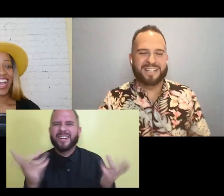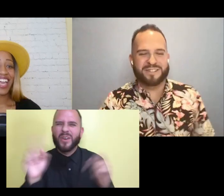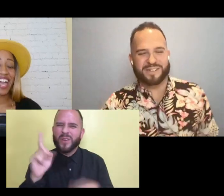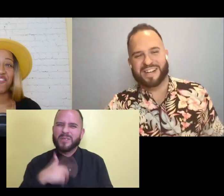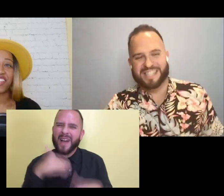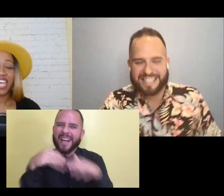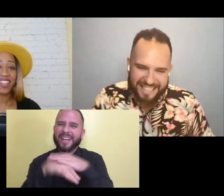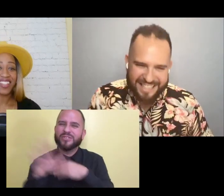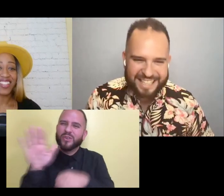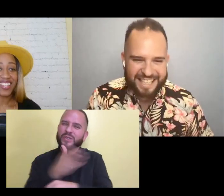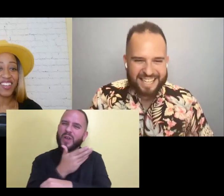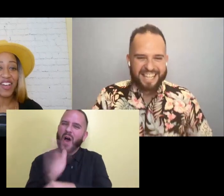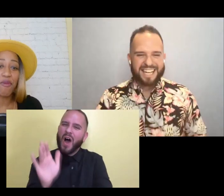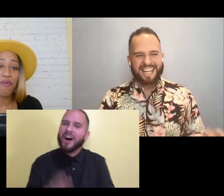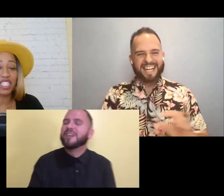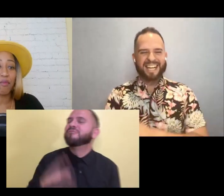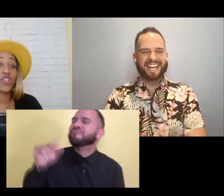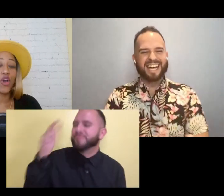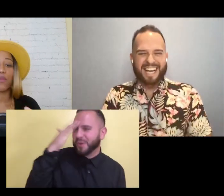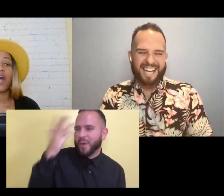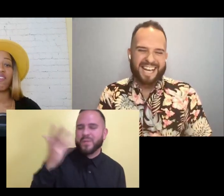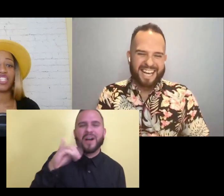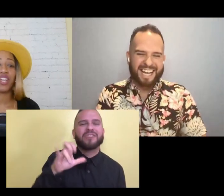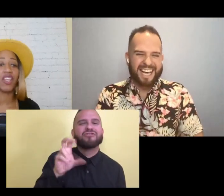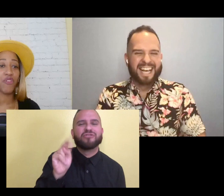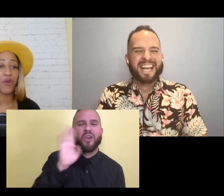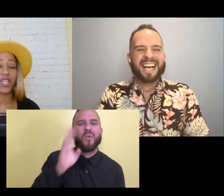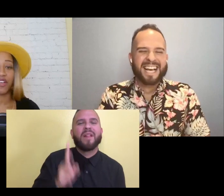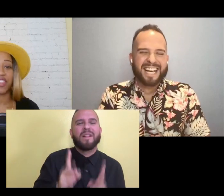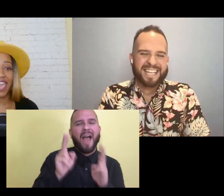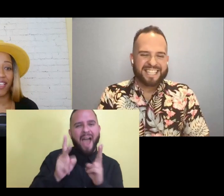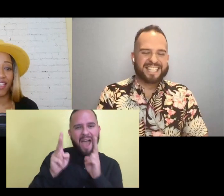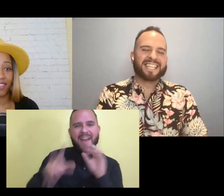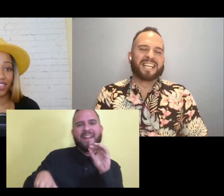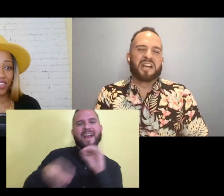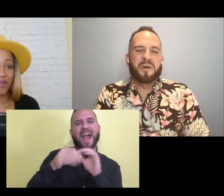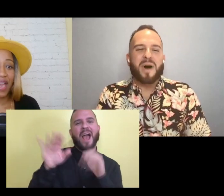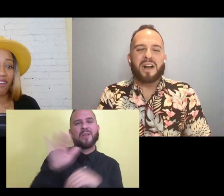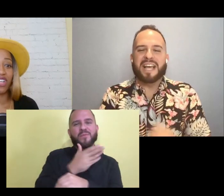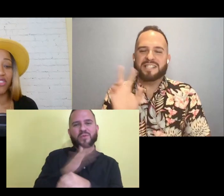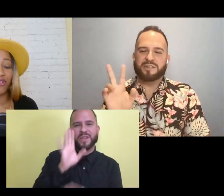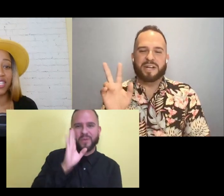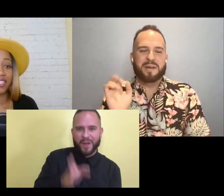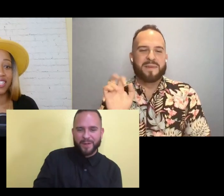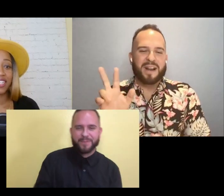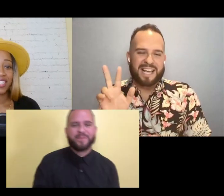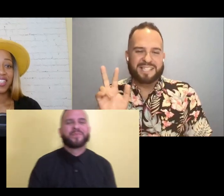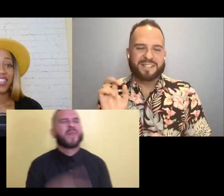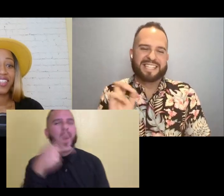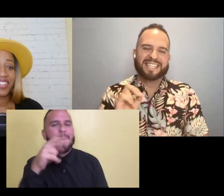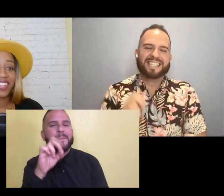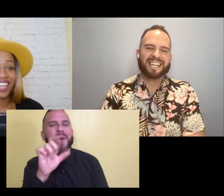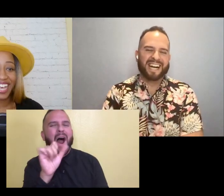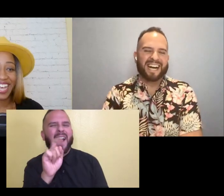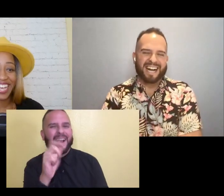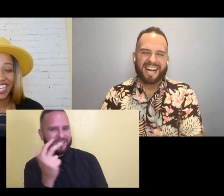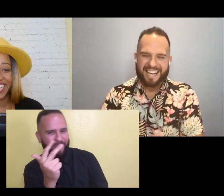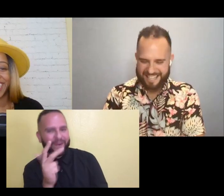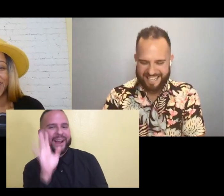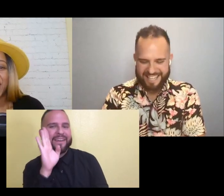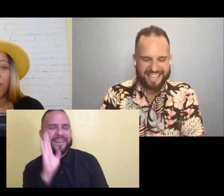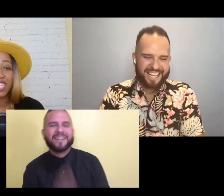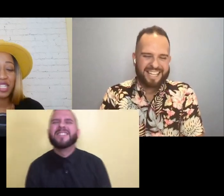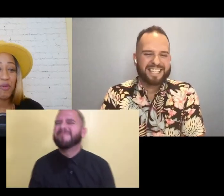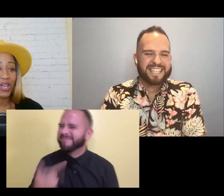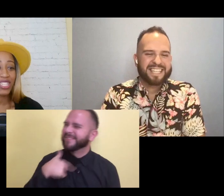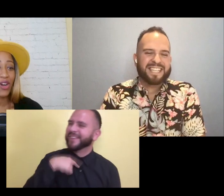Where's my intro song? I know we need some. You know what? We'll have John throw it in on the edit. We'll have John throw it in. Podcast 3.